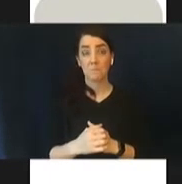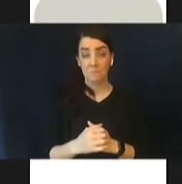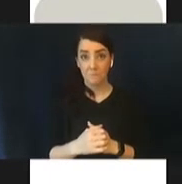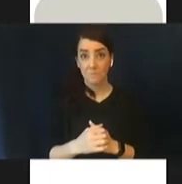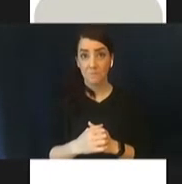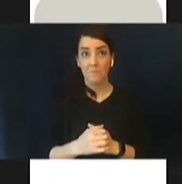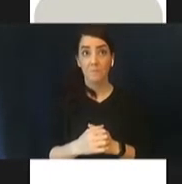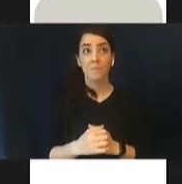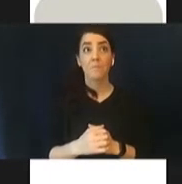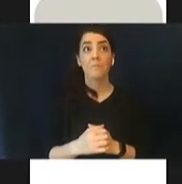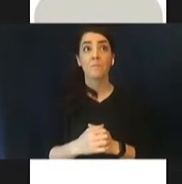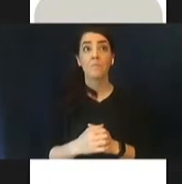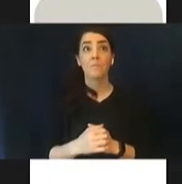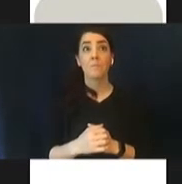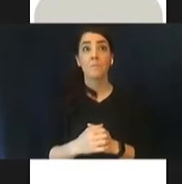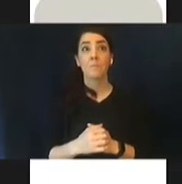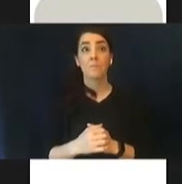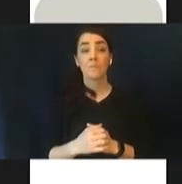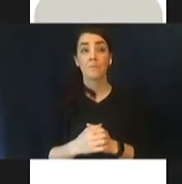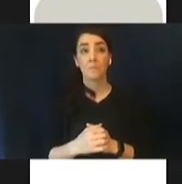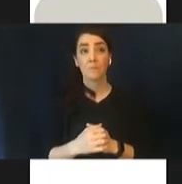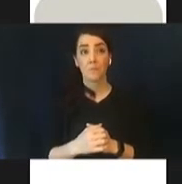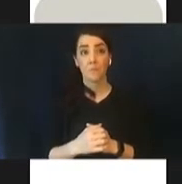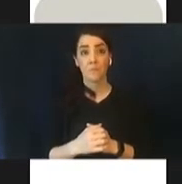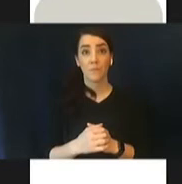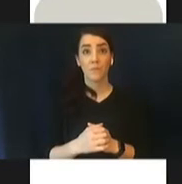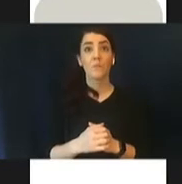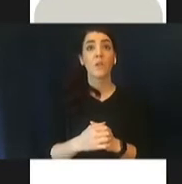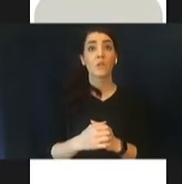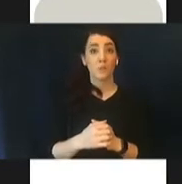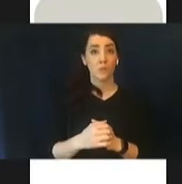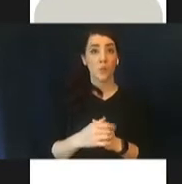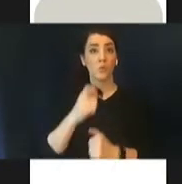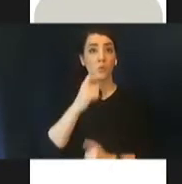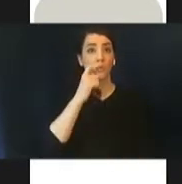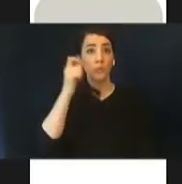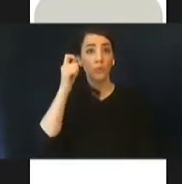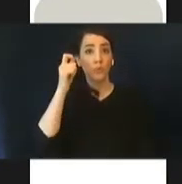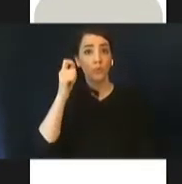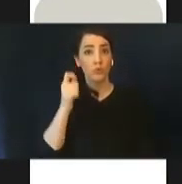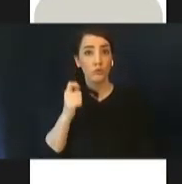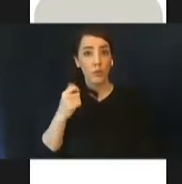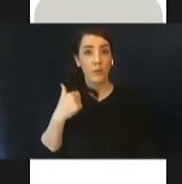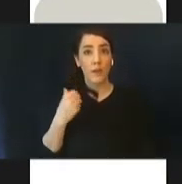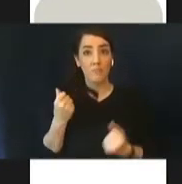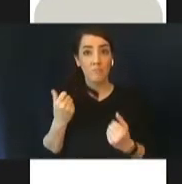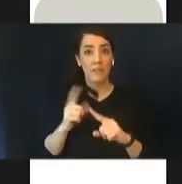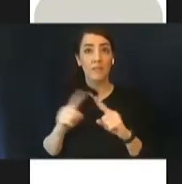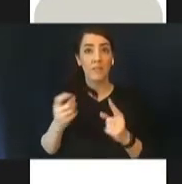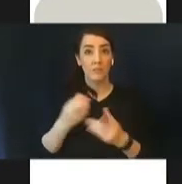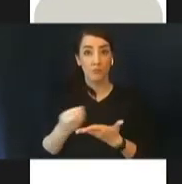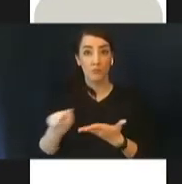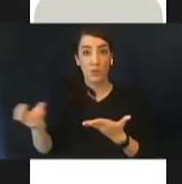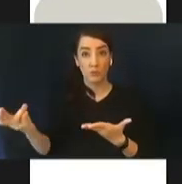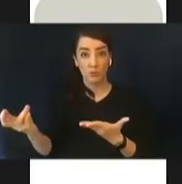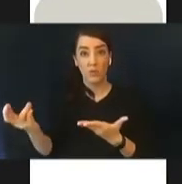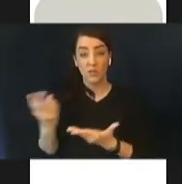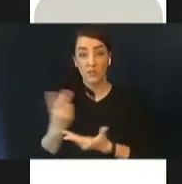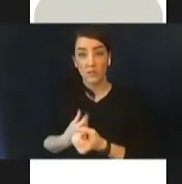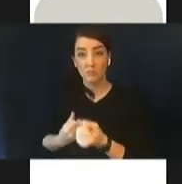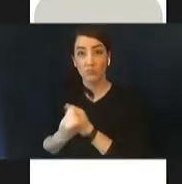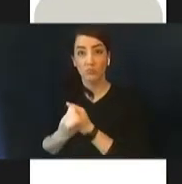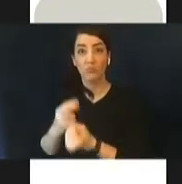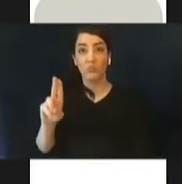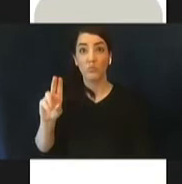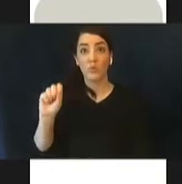Inclusion of resource-rich Ukraine was essential to the formation of the USSR. And though the Bolsheviks gained control of the